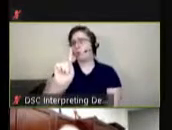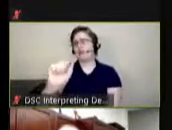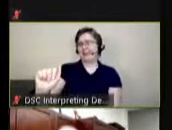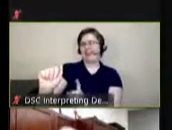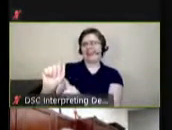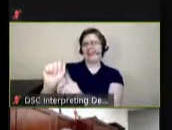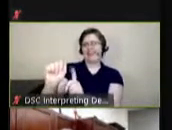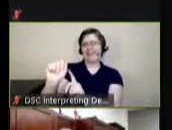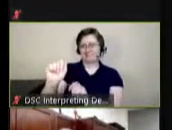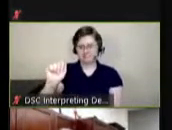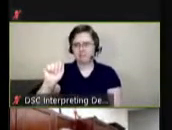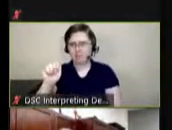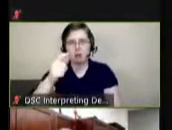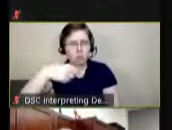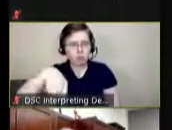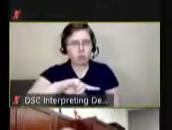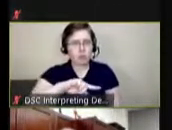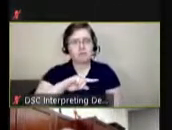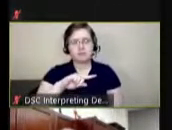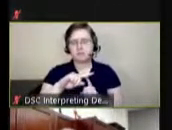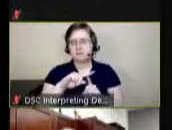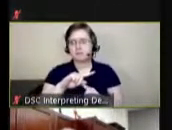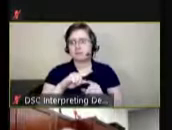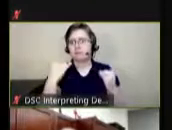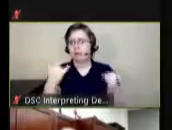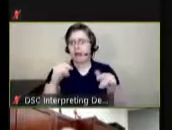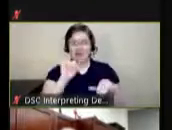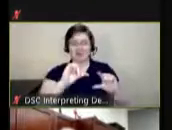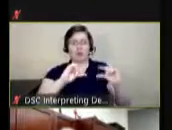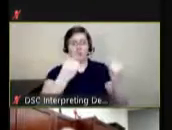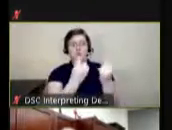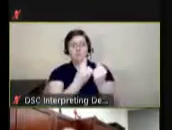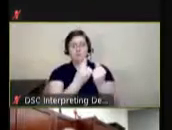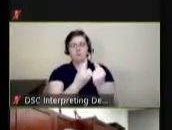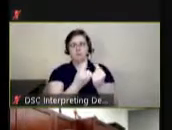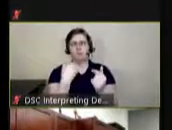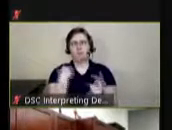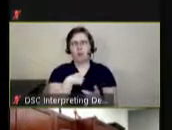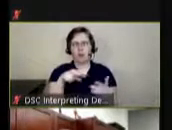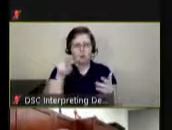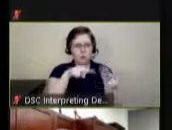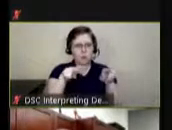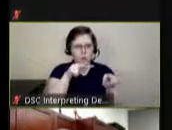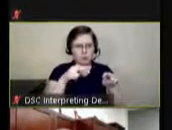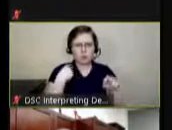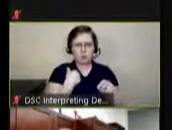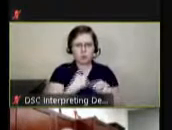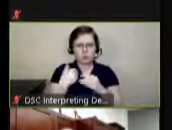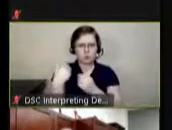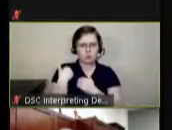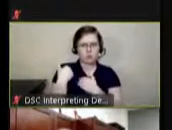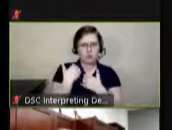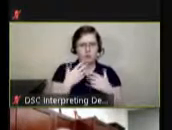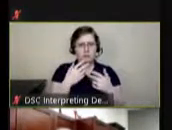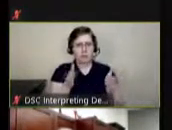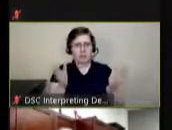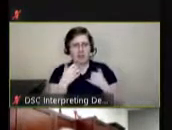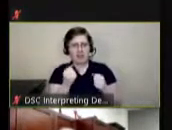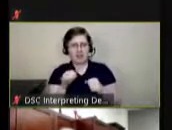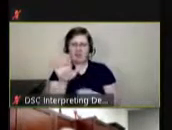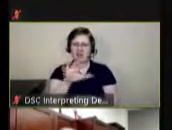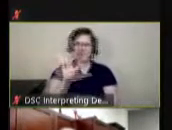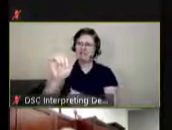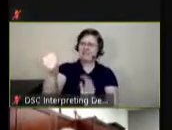those individuals who are in this group, we're looking at who we are responsible for public health are about